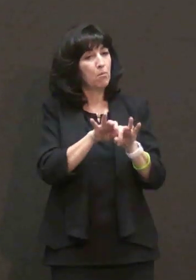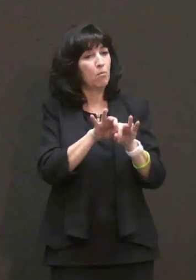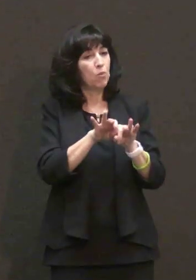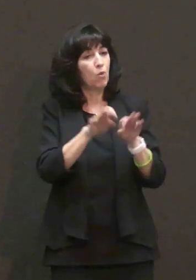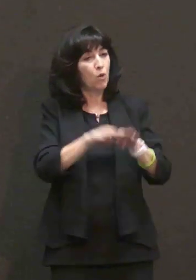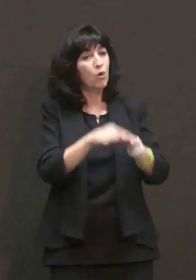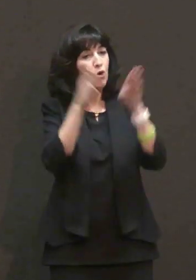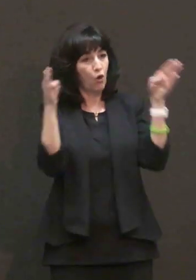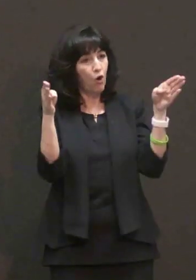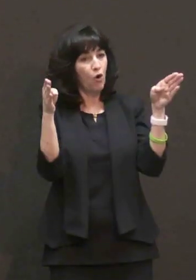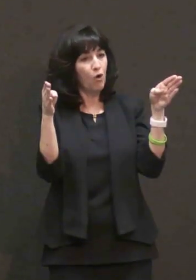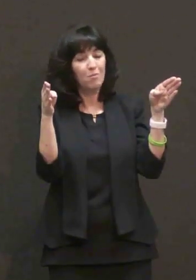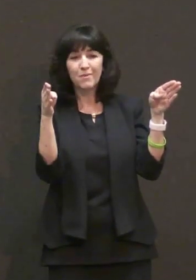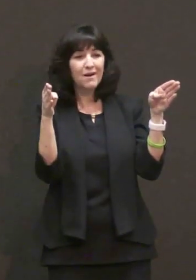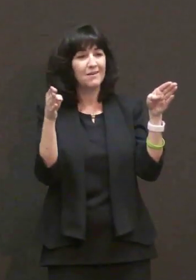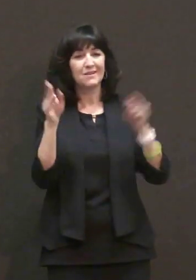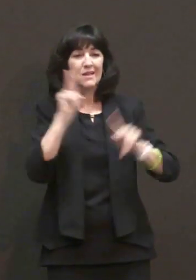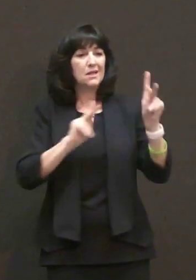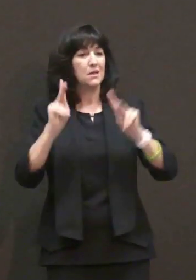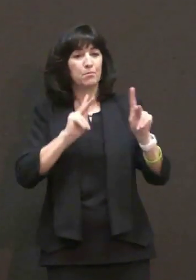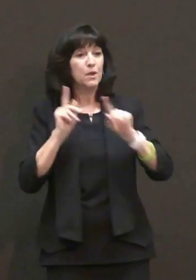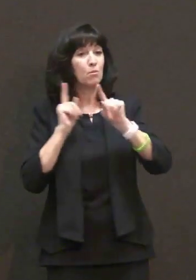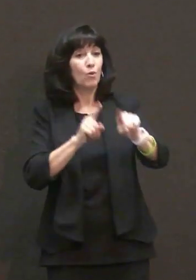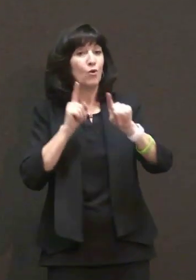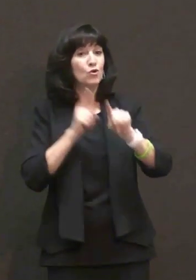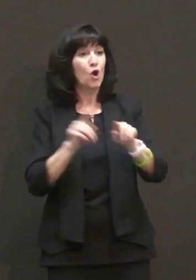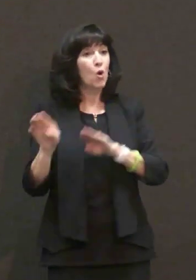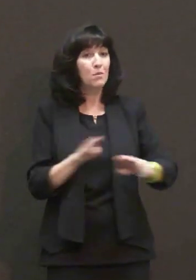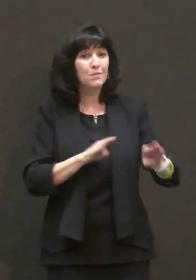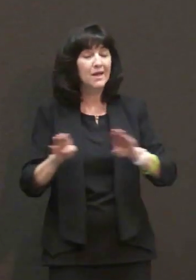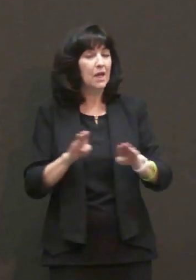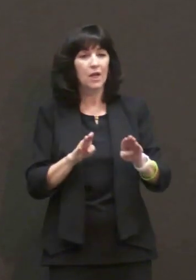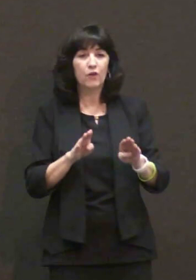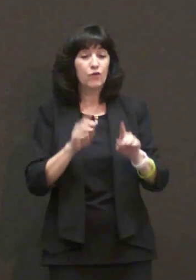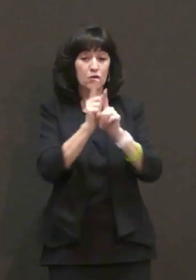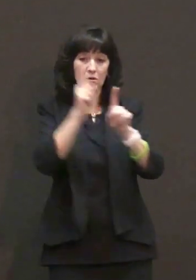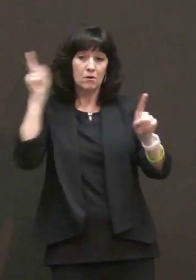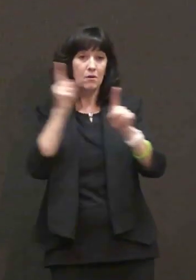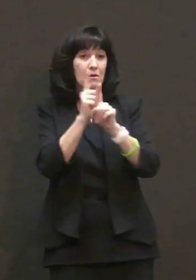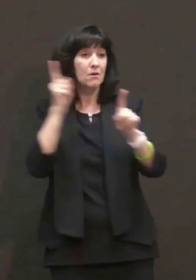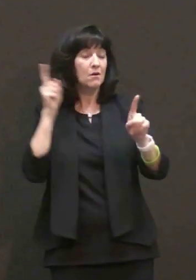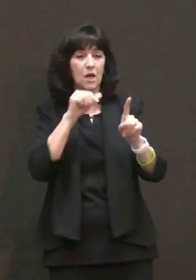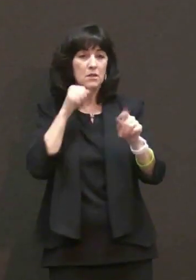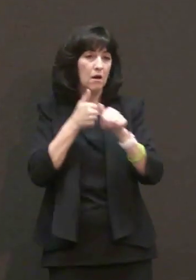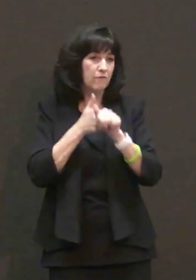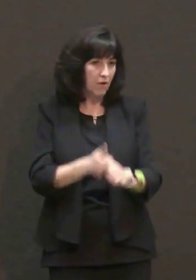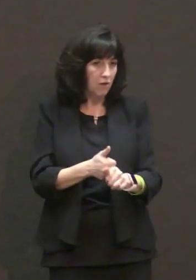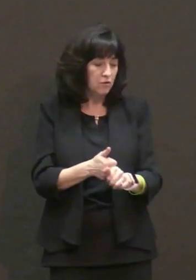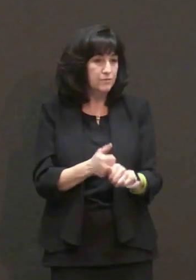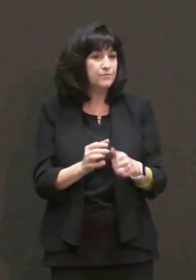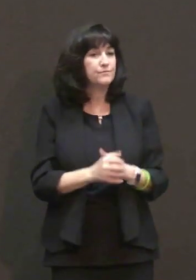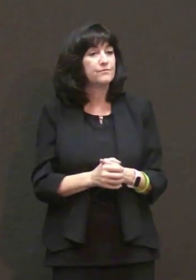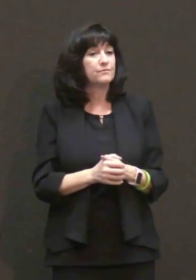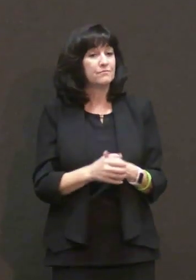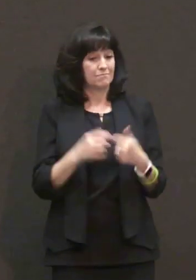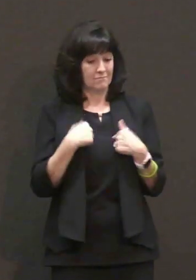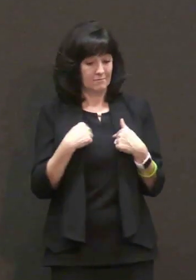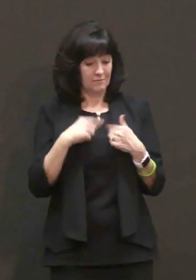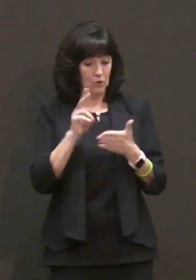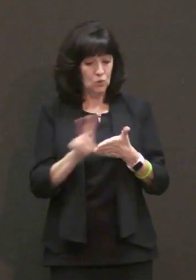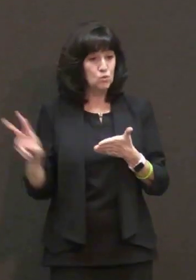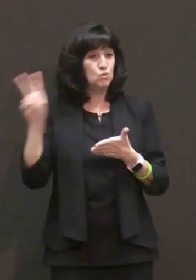enforce the appropriate behaviors and social distancing. I know as I go out to some of the big box stores, 2 weeks ago I